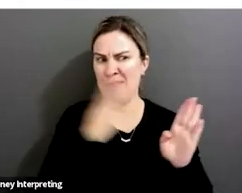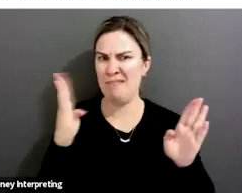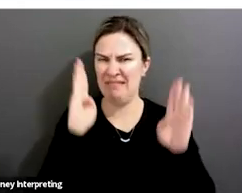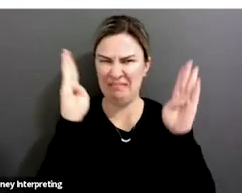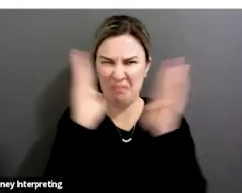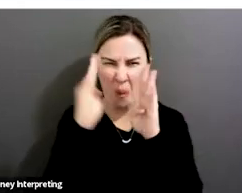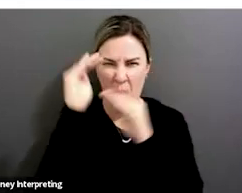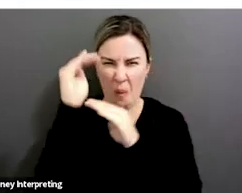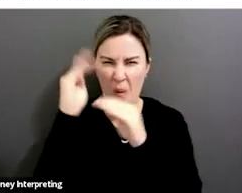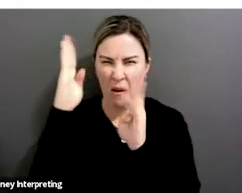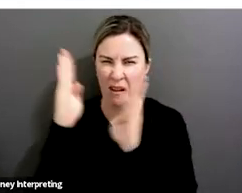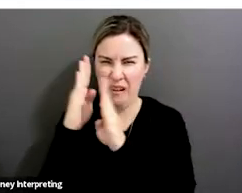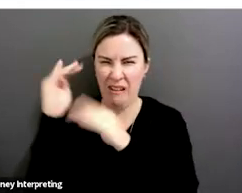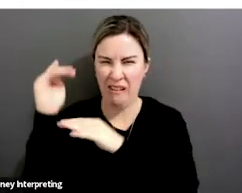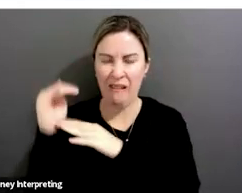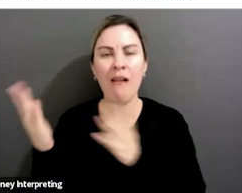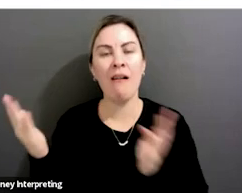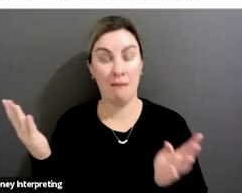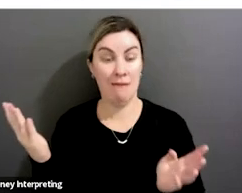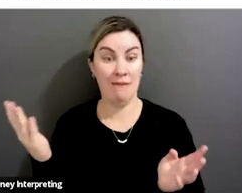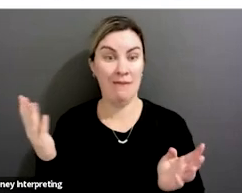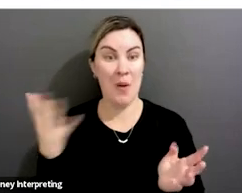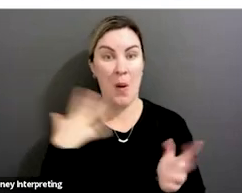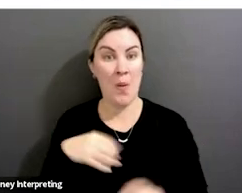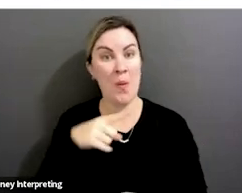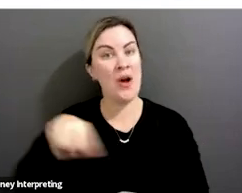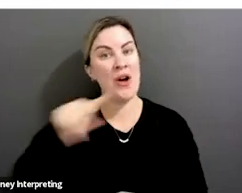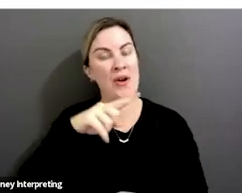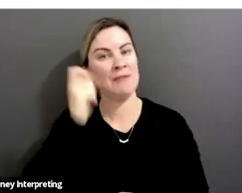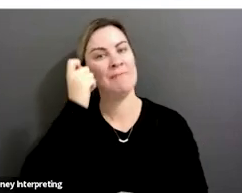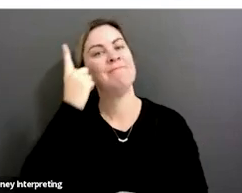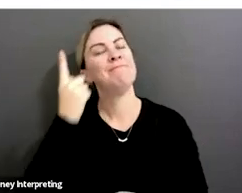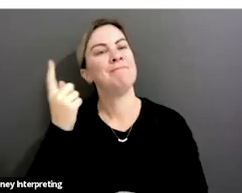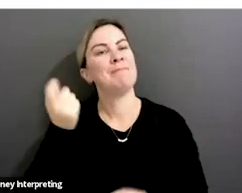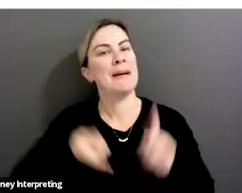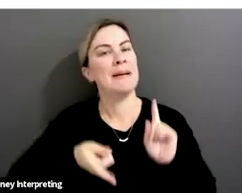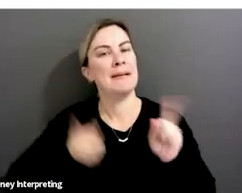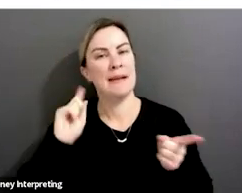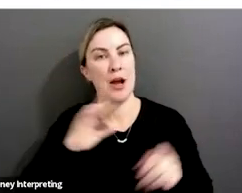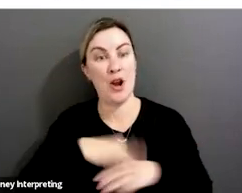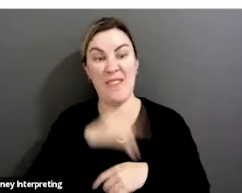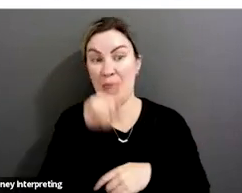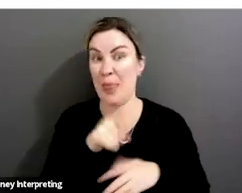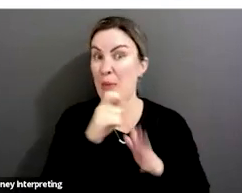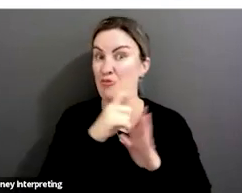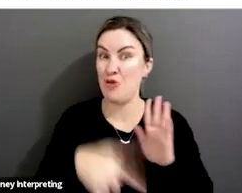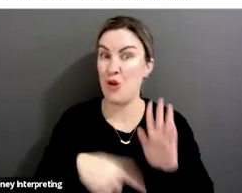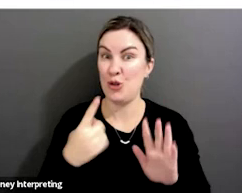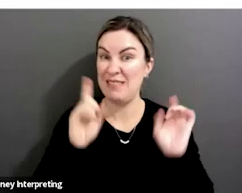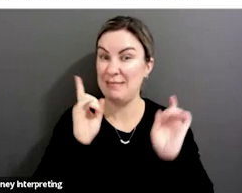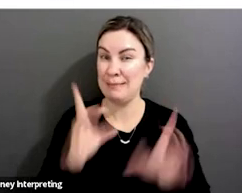pictures. I want you, I suppose, to appreciate, first of all, that we're speaking to a project that has been ongoing in Australia